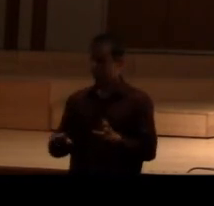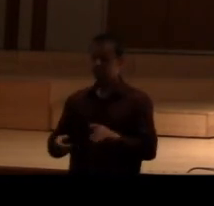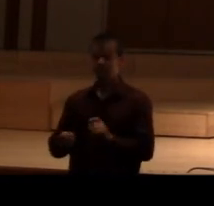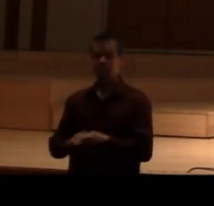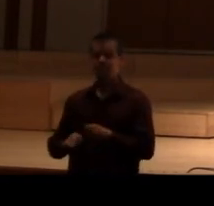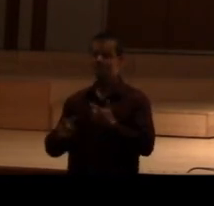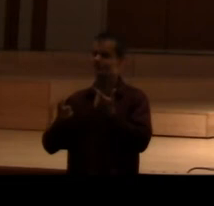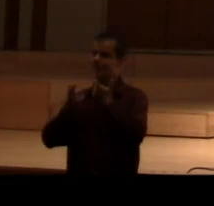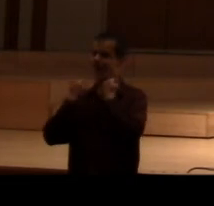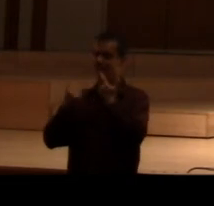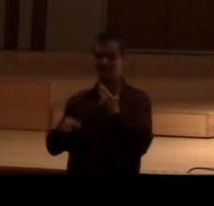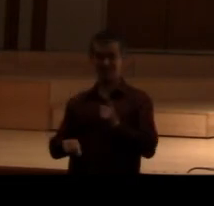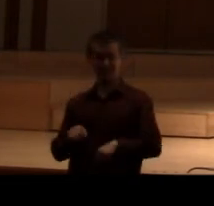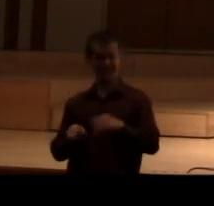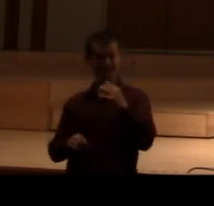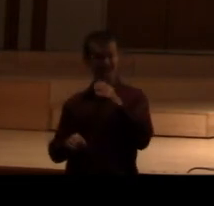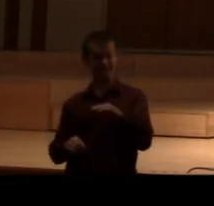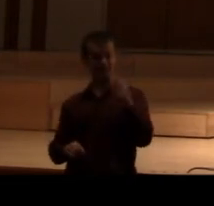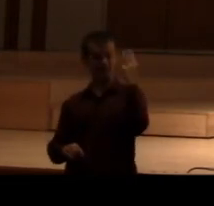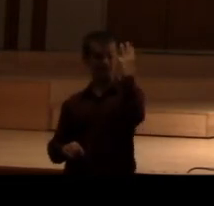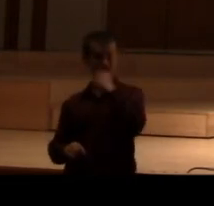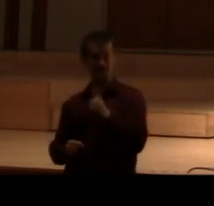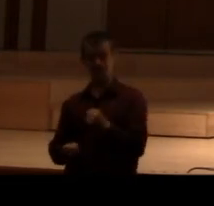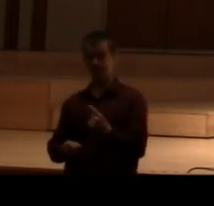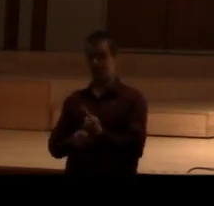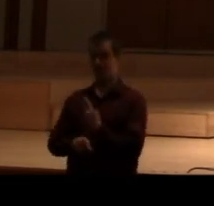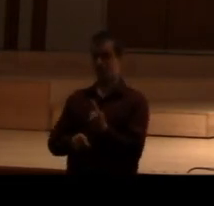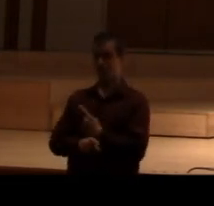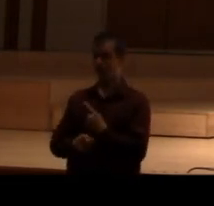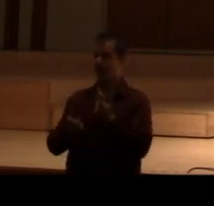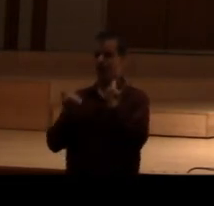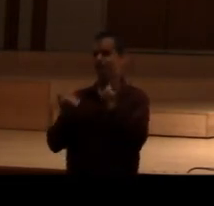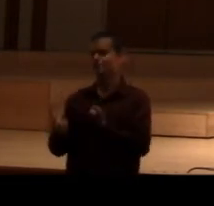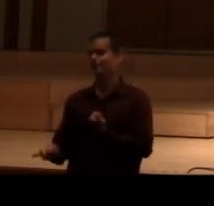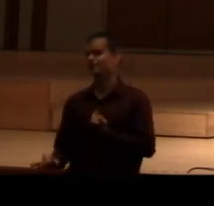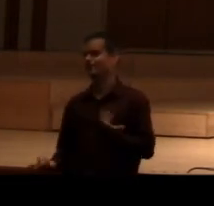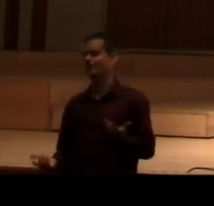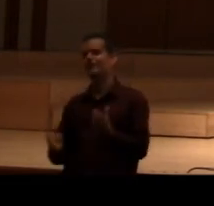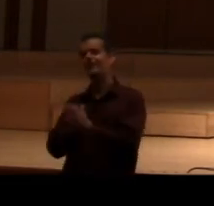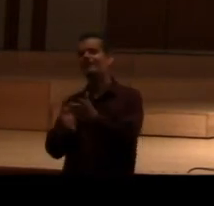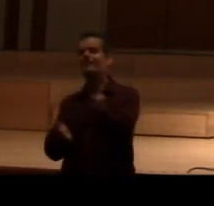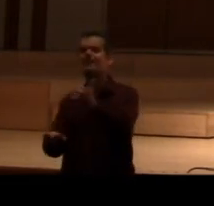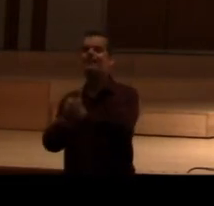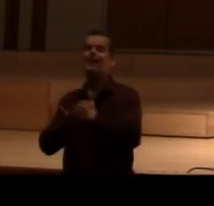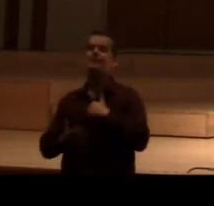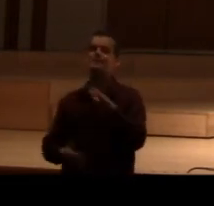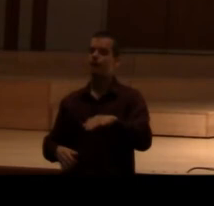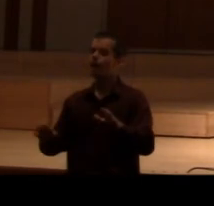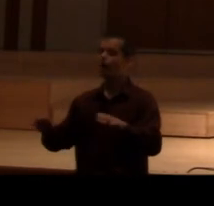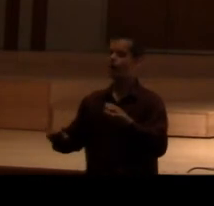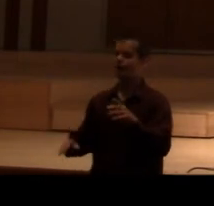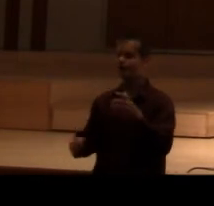is pretty funny. And I just asked them to help me out and spell it for me. So these kids, they all clamor and they shout